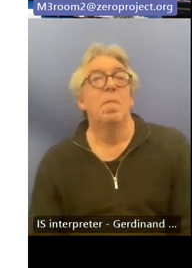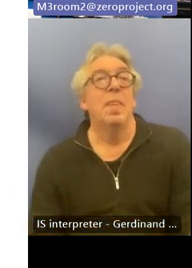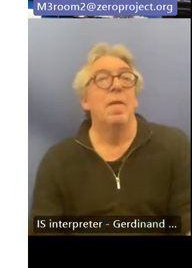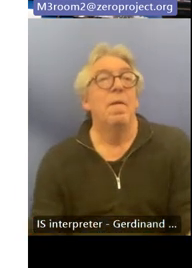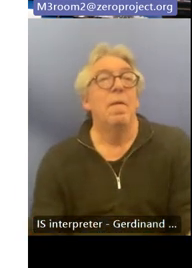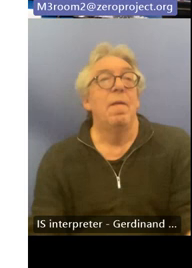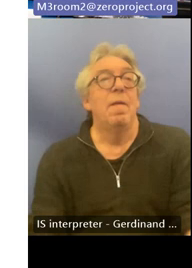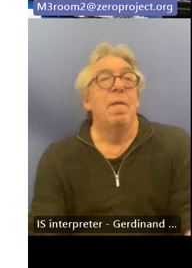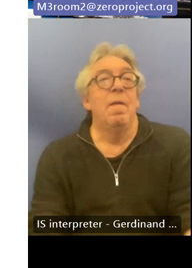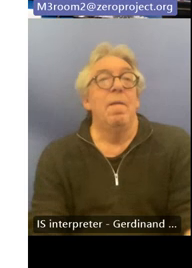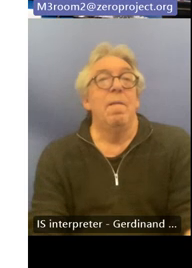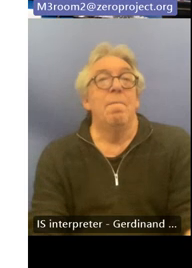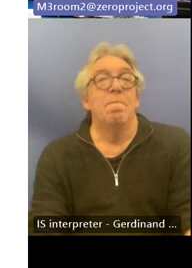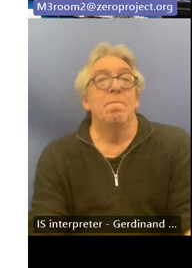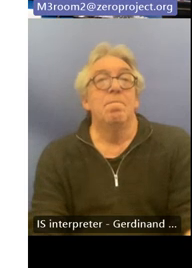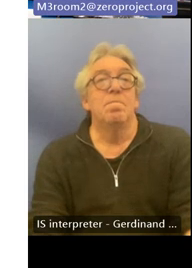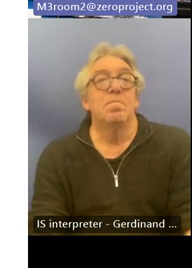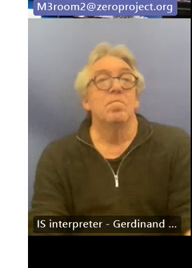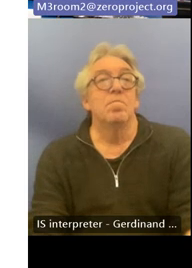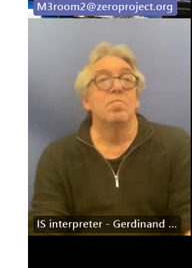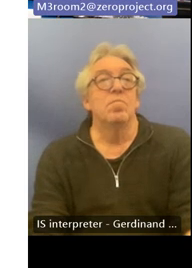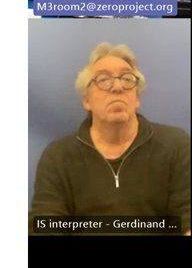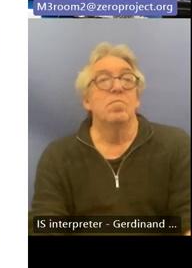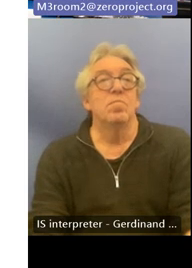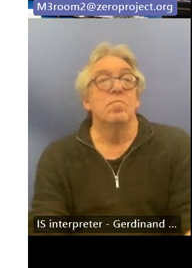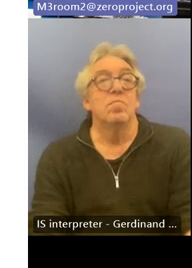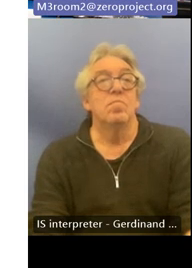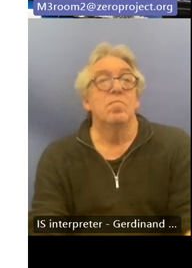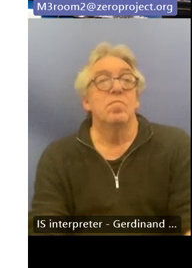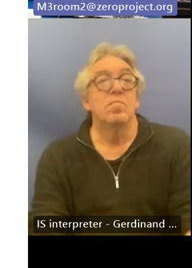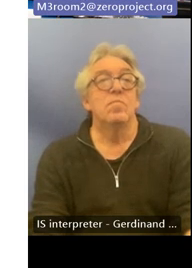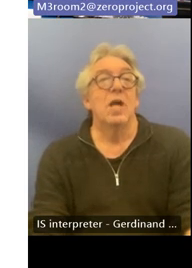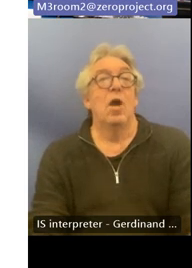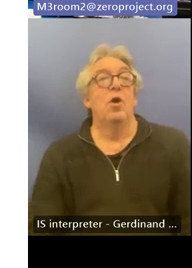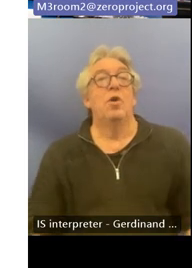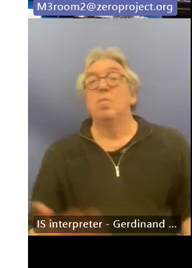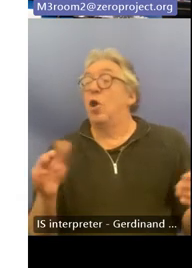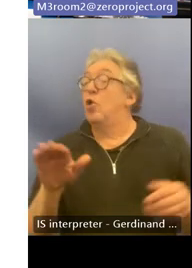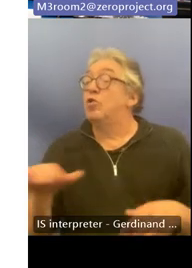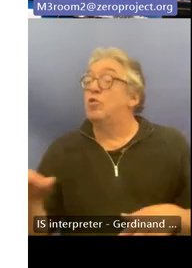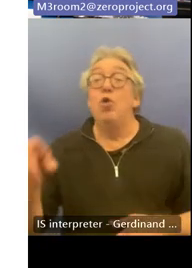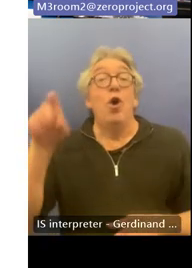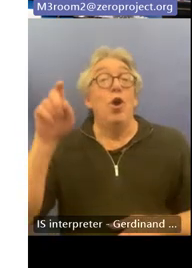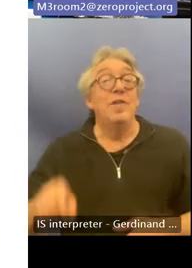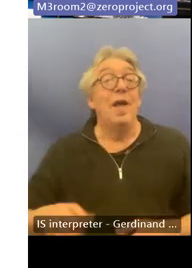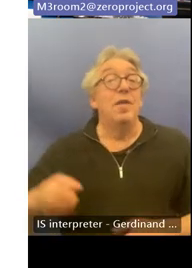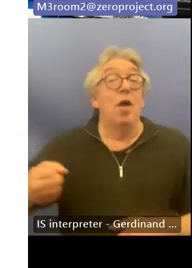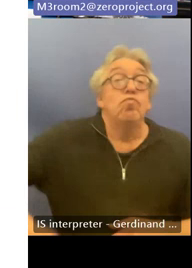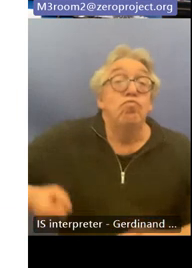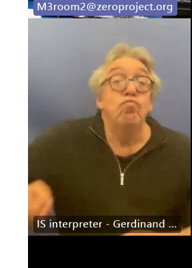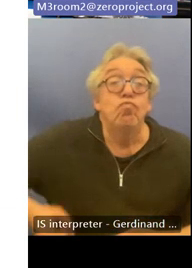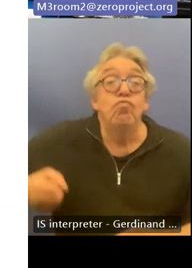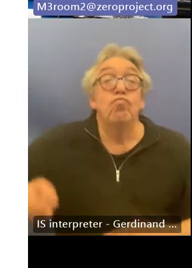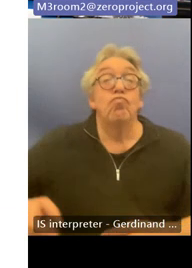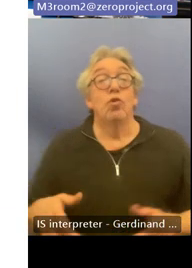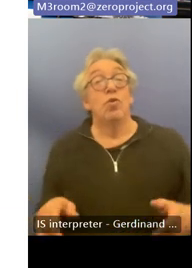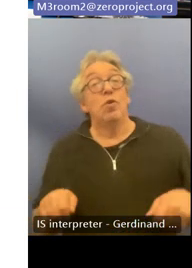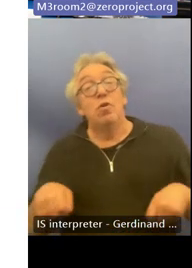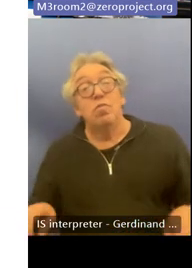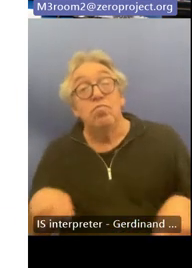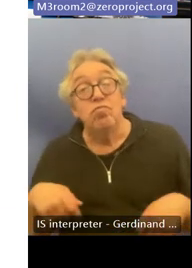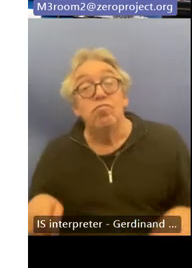and assisting device like wheelchairs or reading glasses or crutches also provided to those who are